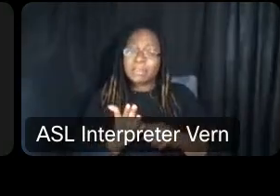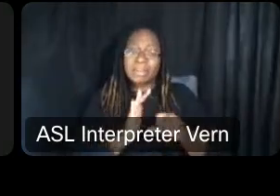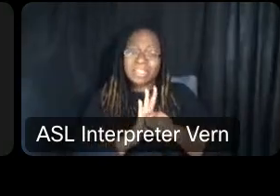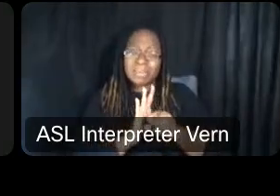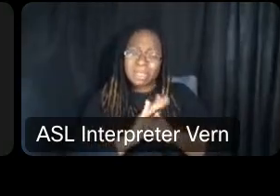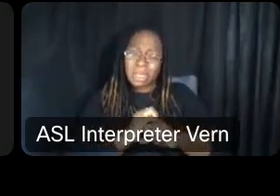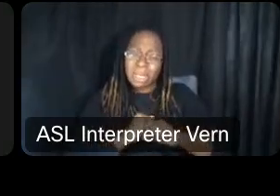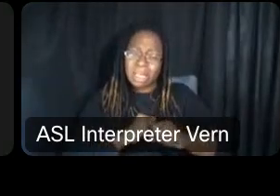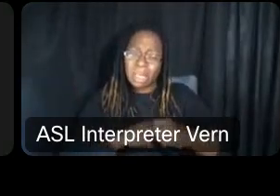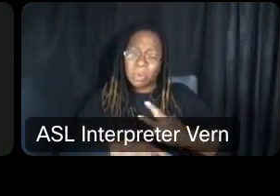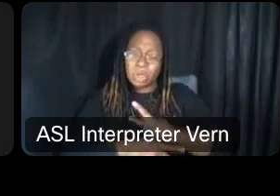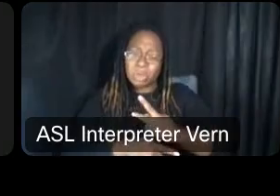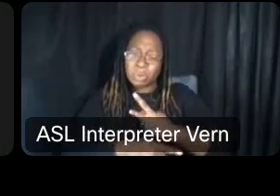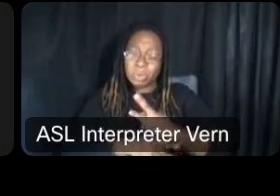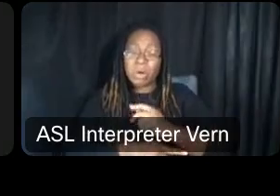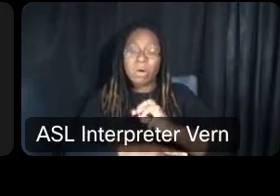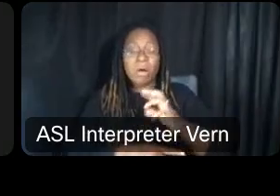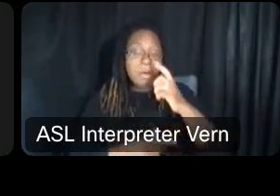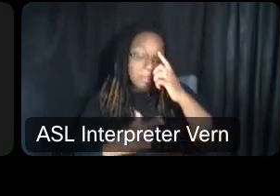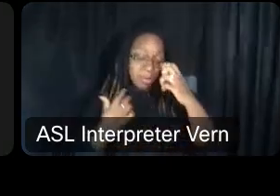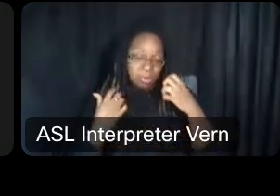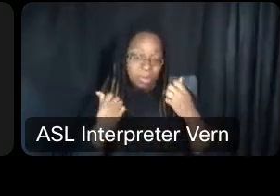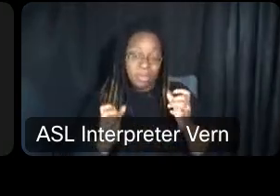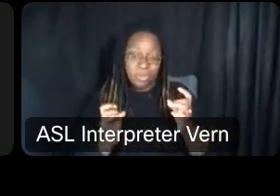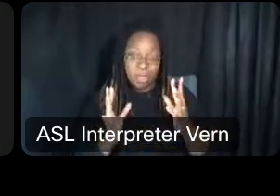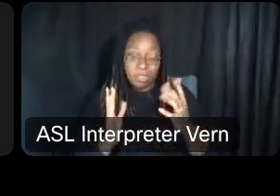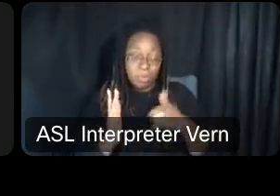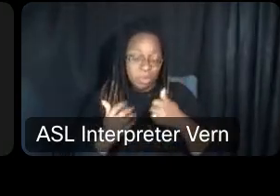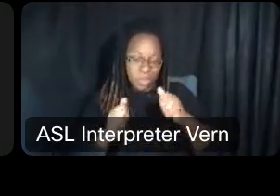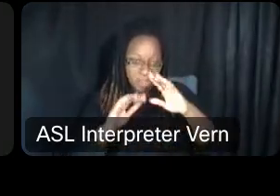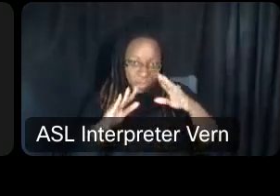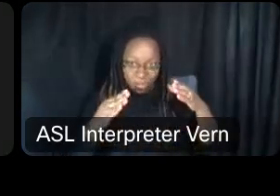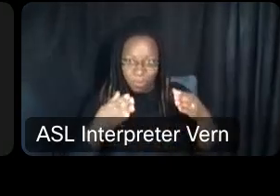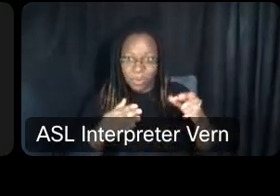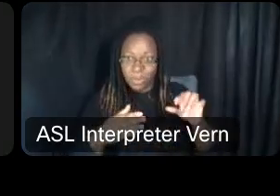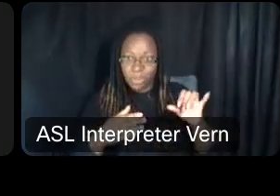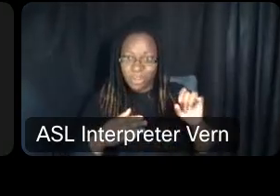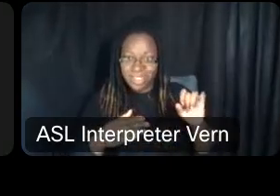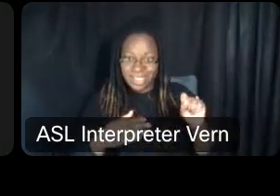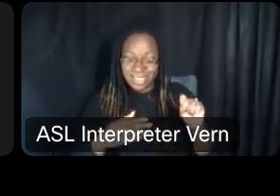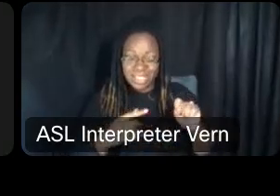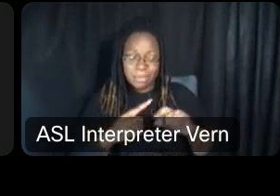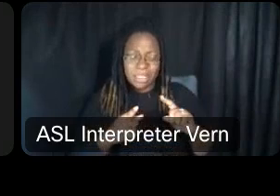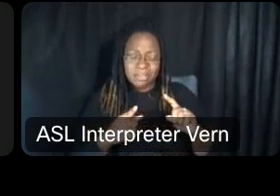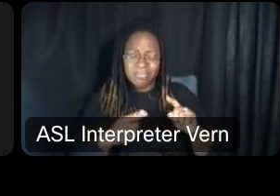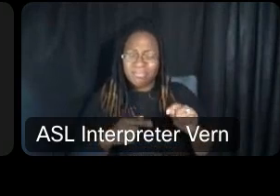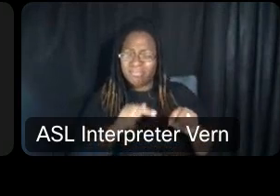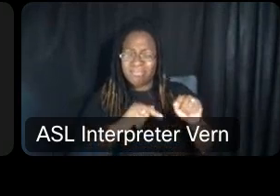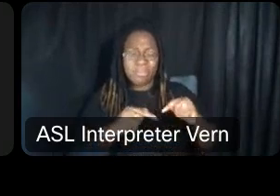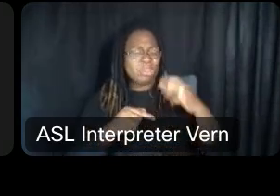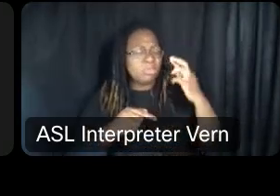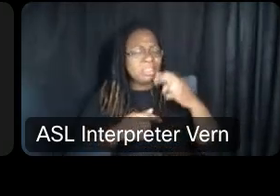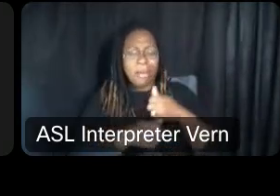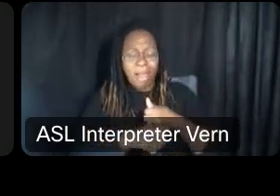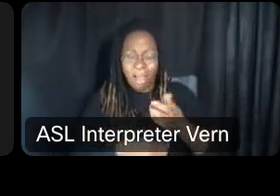been a mental health crisis, we focus just on the crisis and we don't focus on what happened and or like